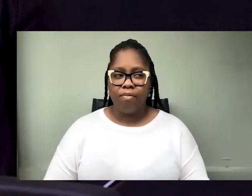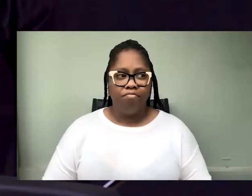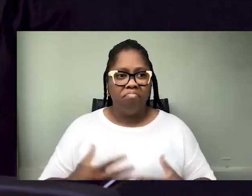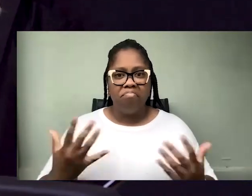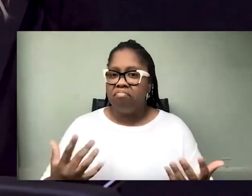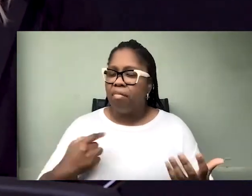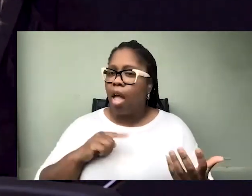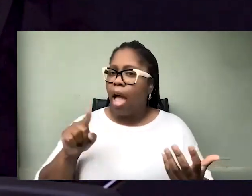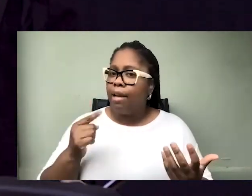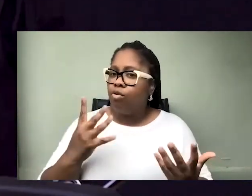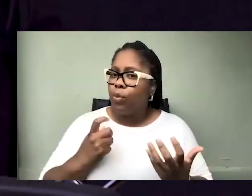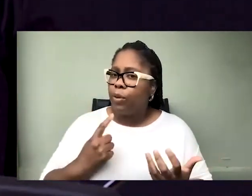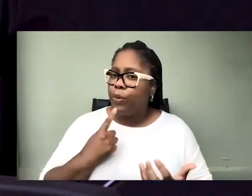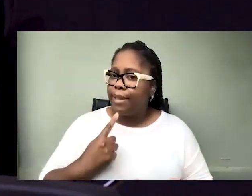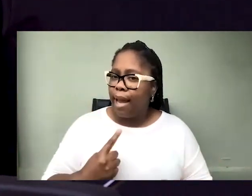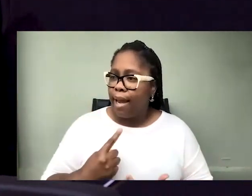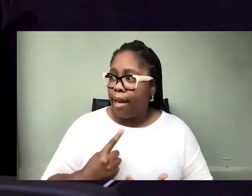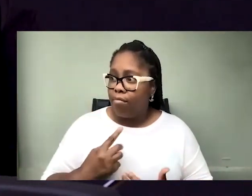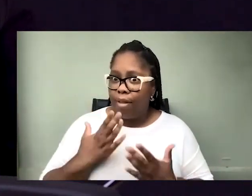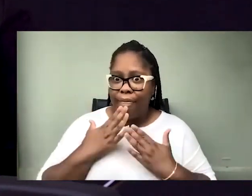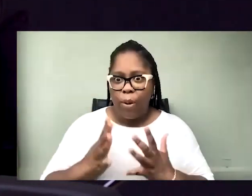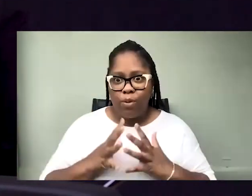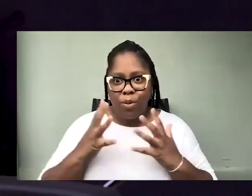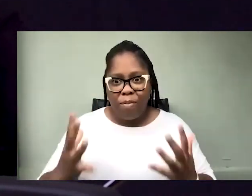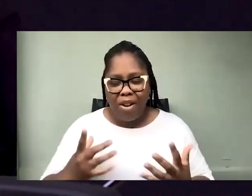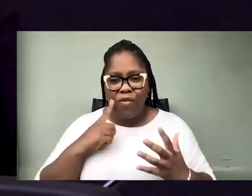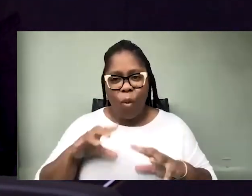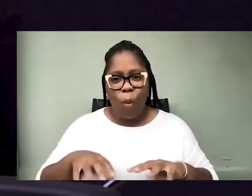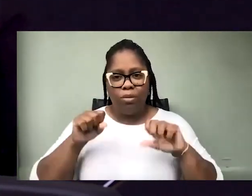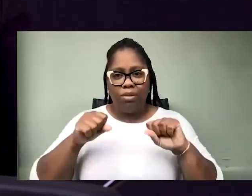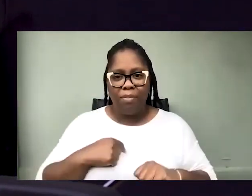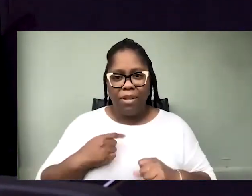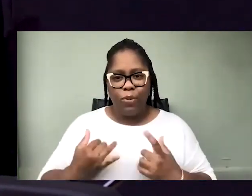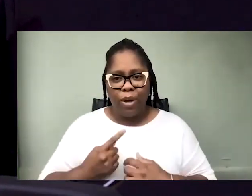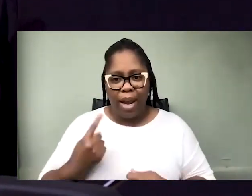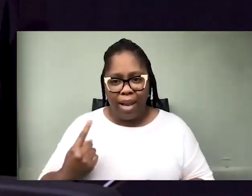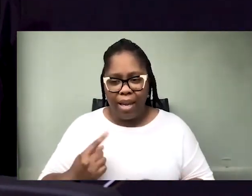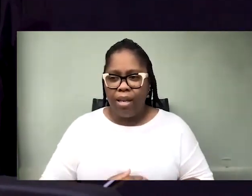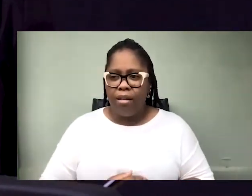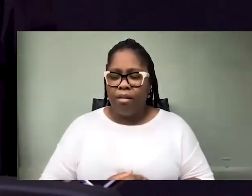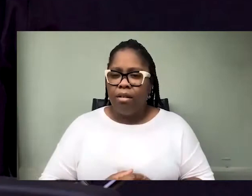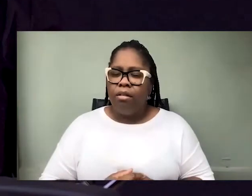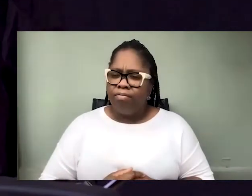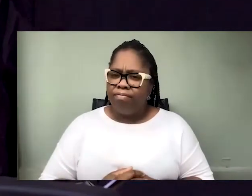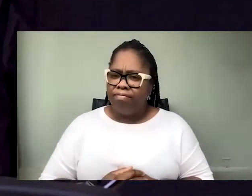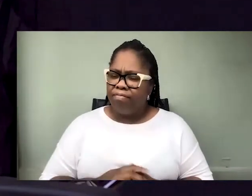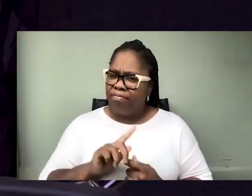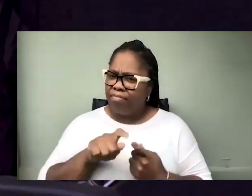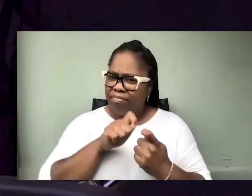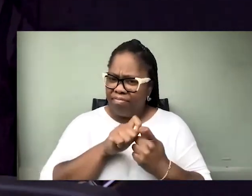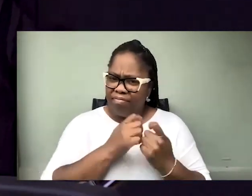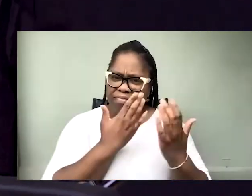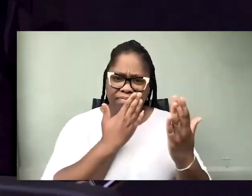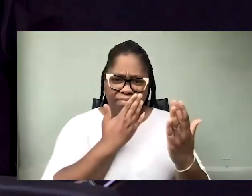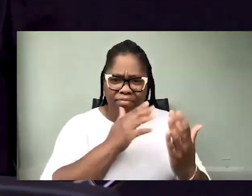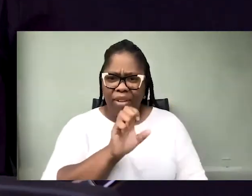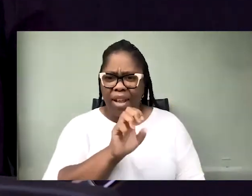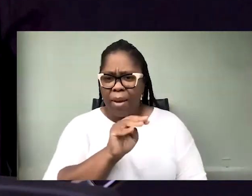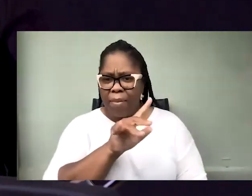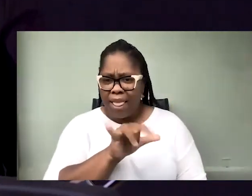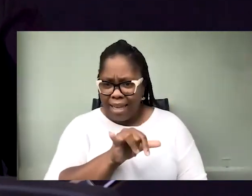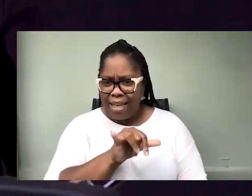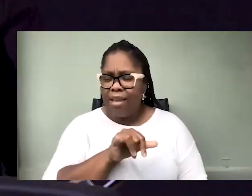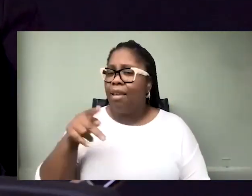I just want to say thank you so much for having me here today, and I want to send a particular thank you to Emily